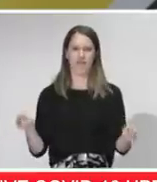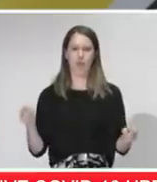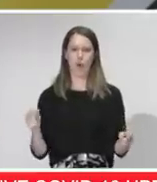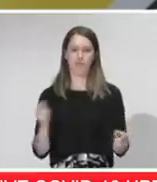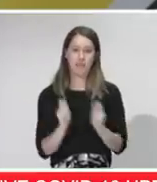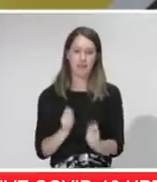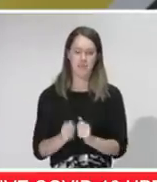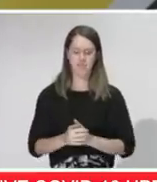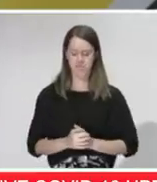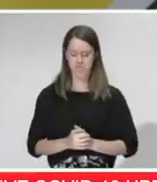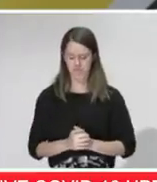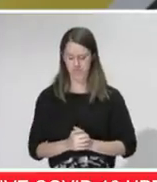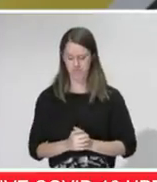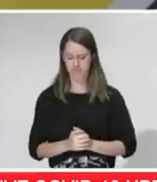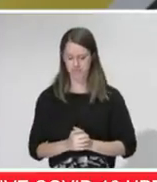clinics.